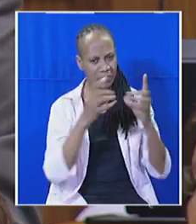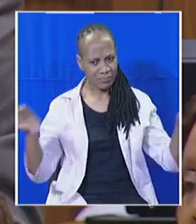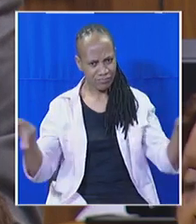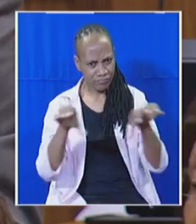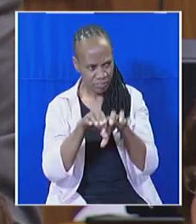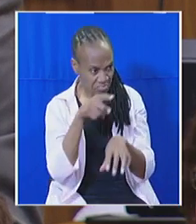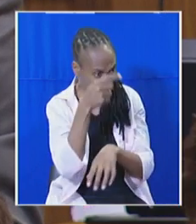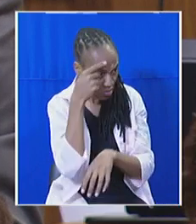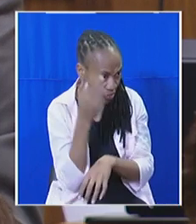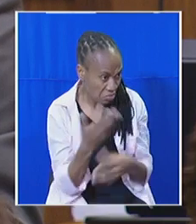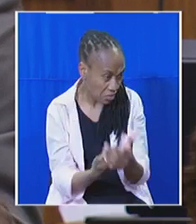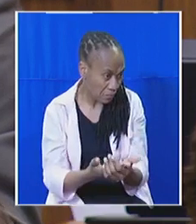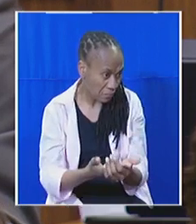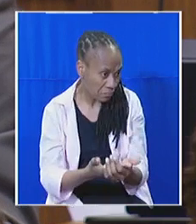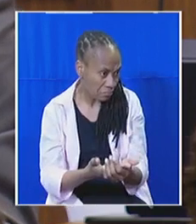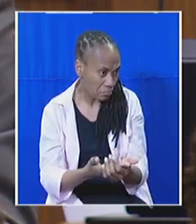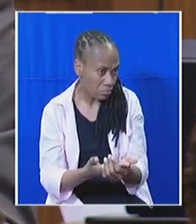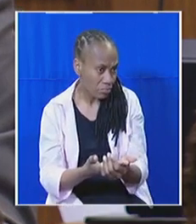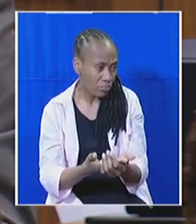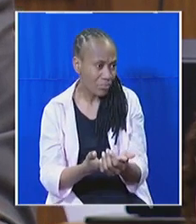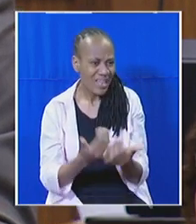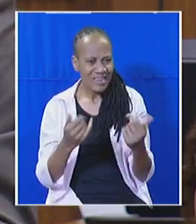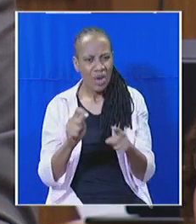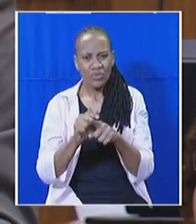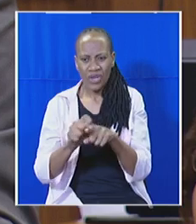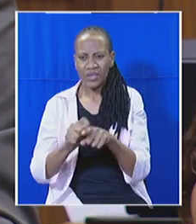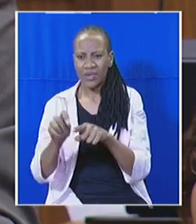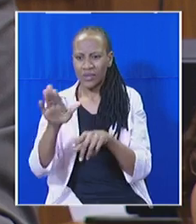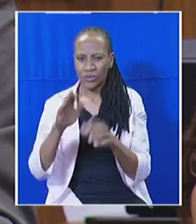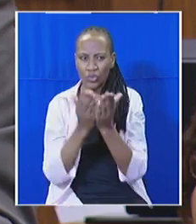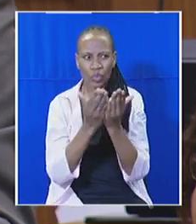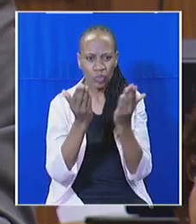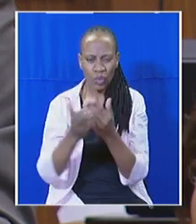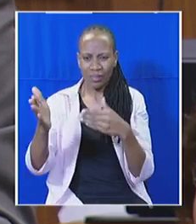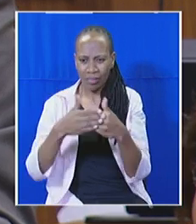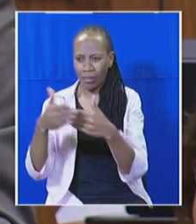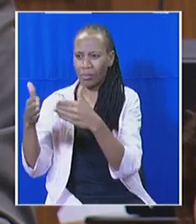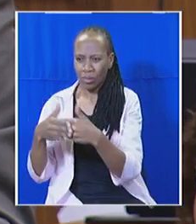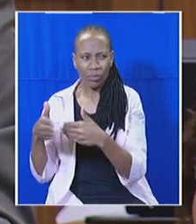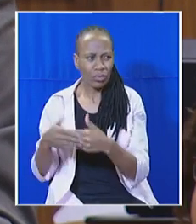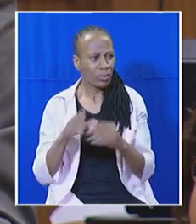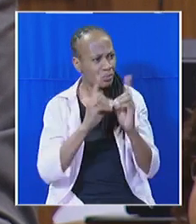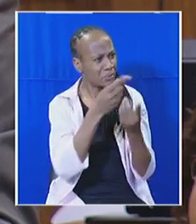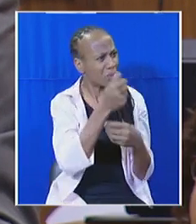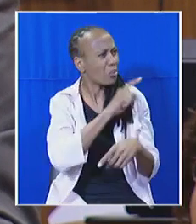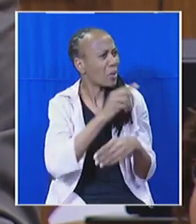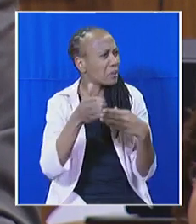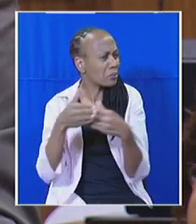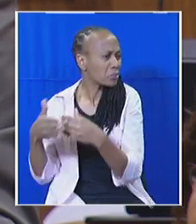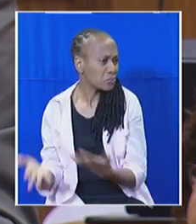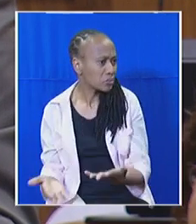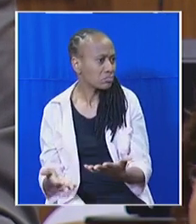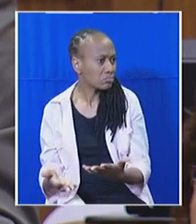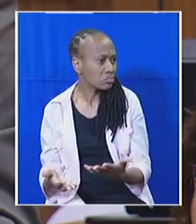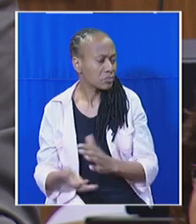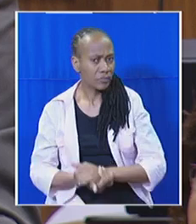Why did your department close so many training facilities in the recent past? I'm one of those